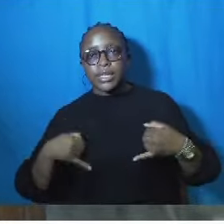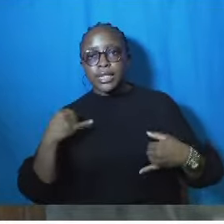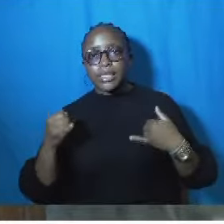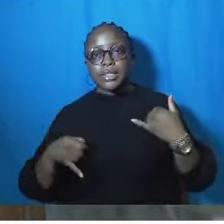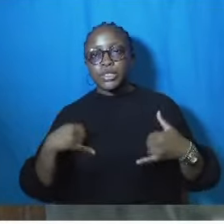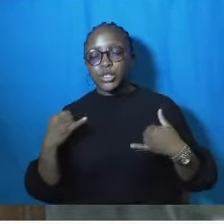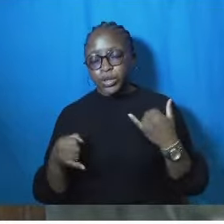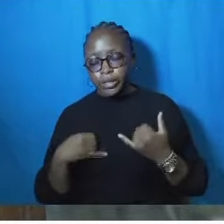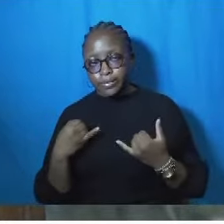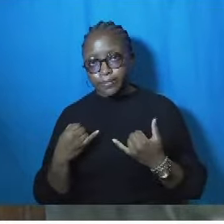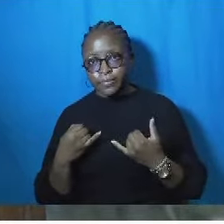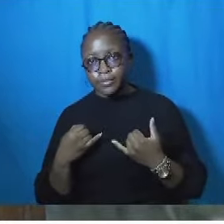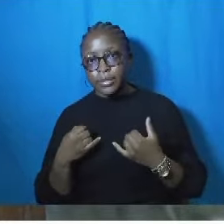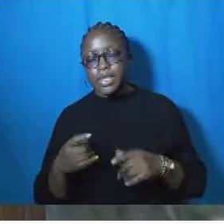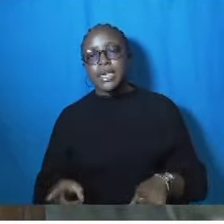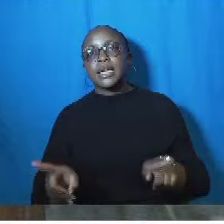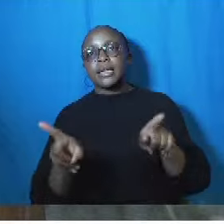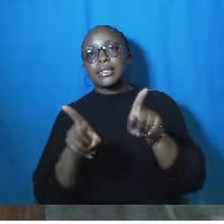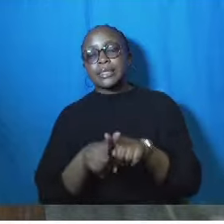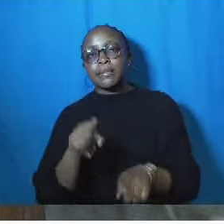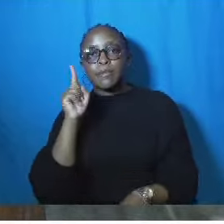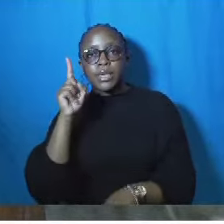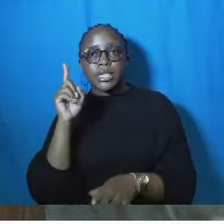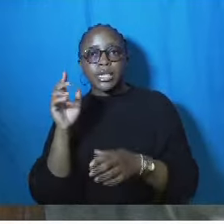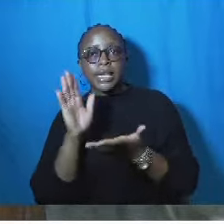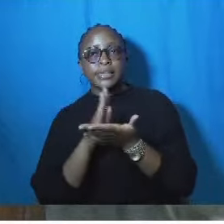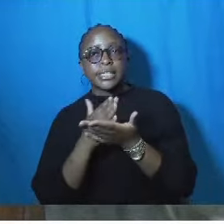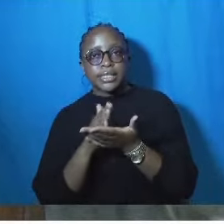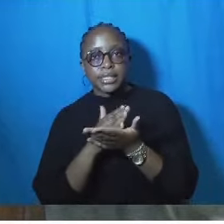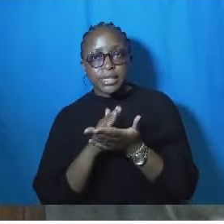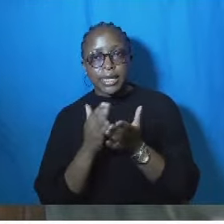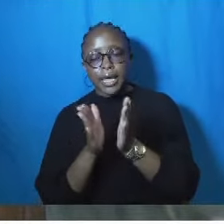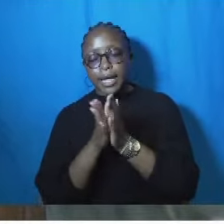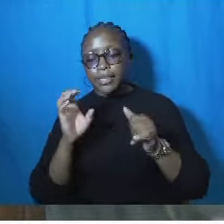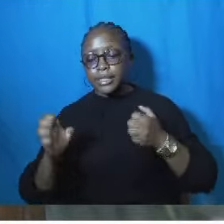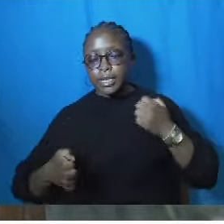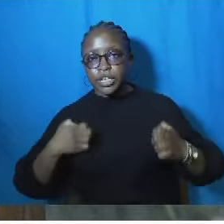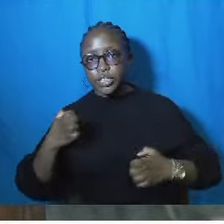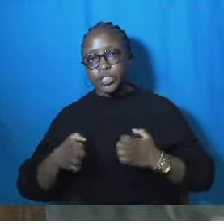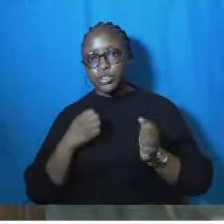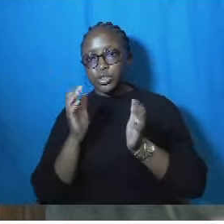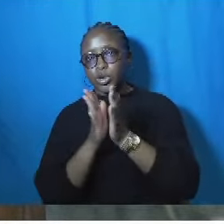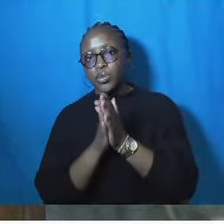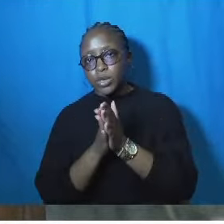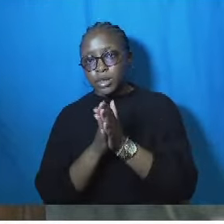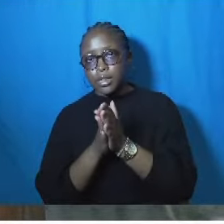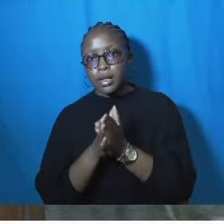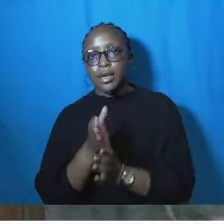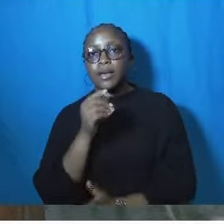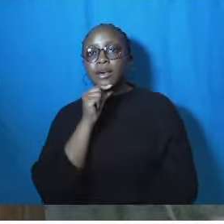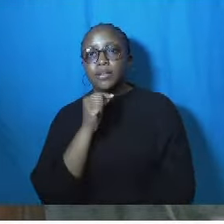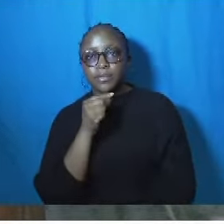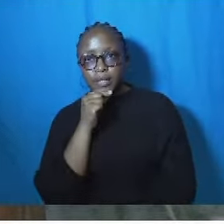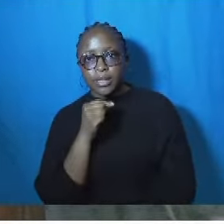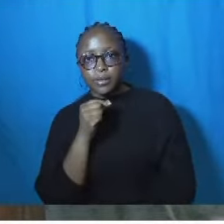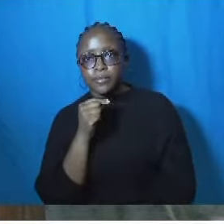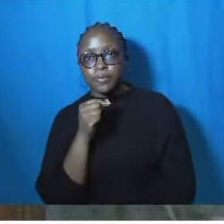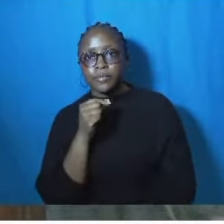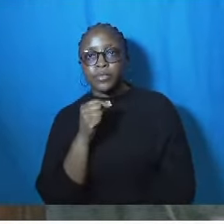The same one he shares and enjoys with the Father. To have unity of